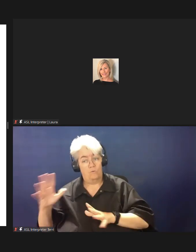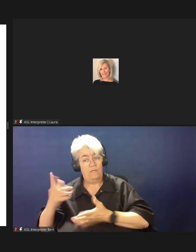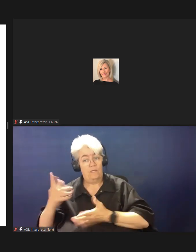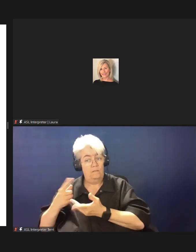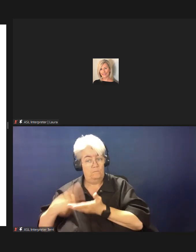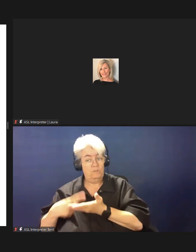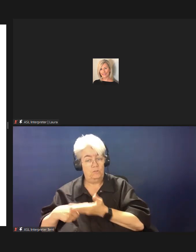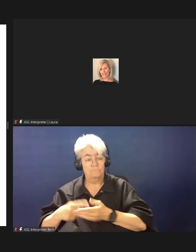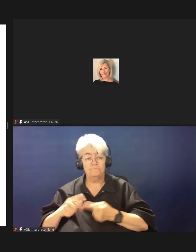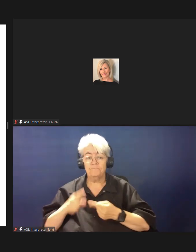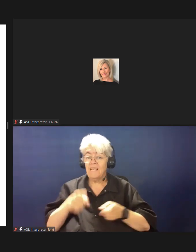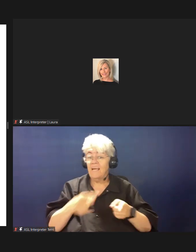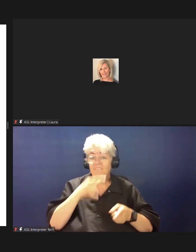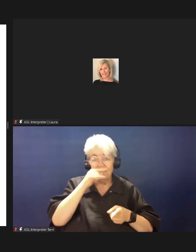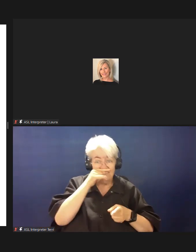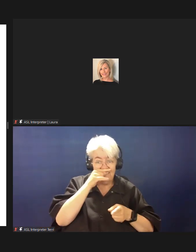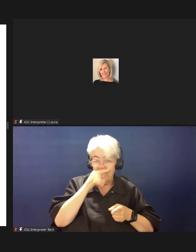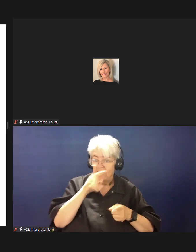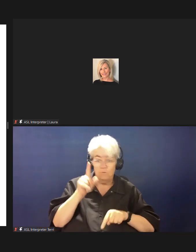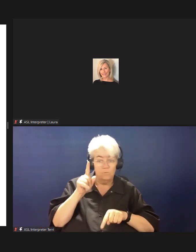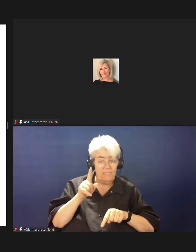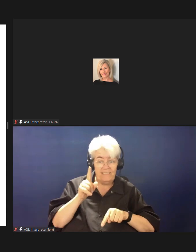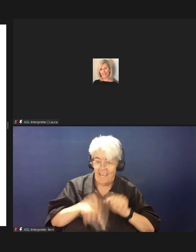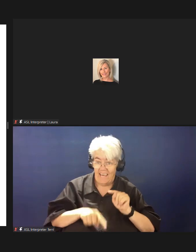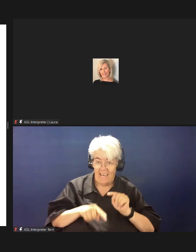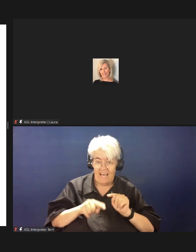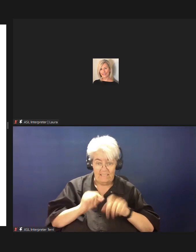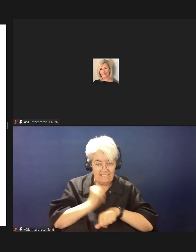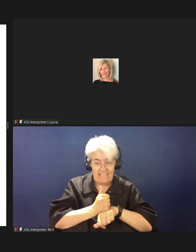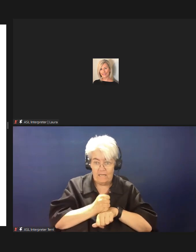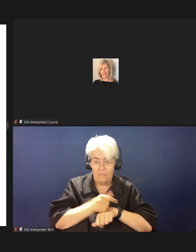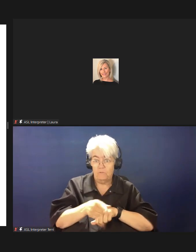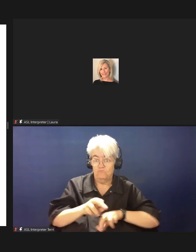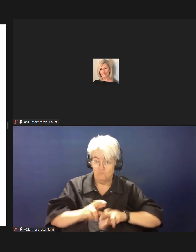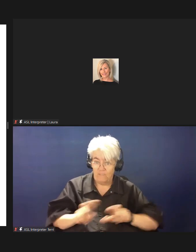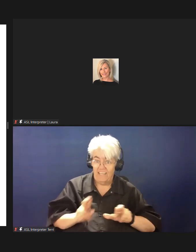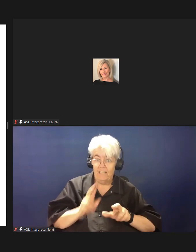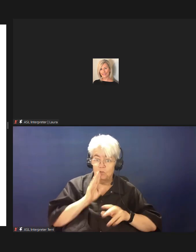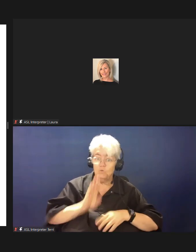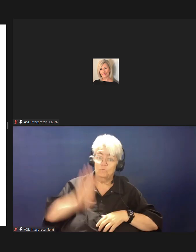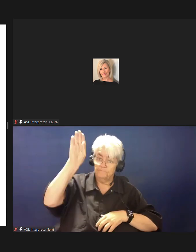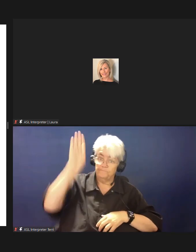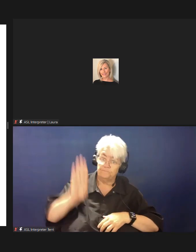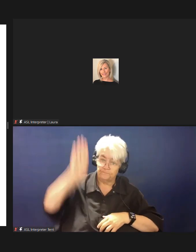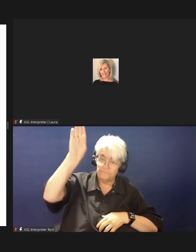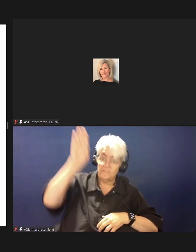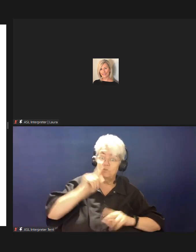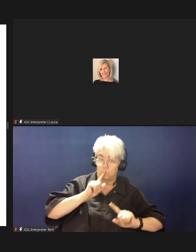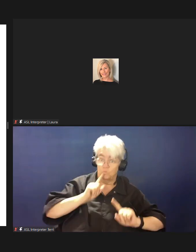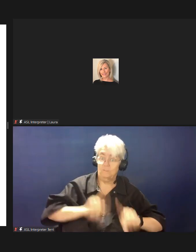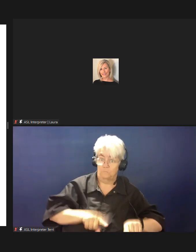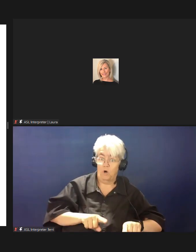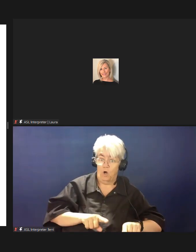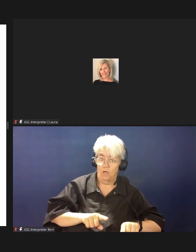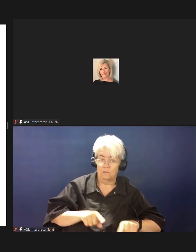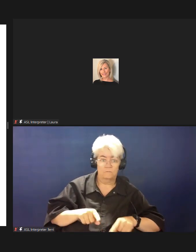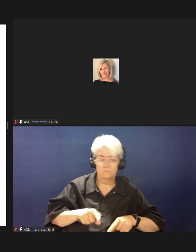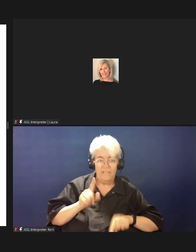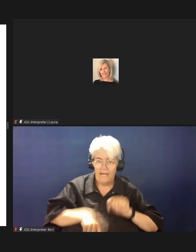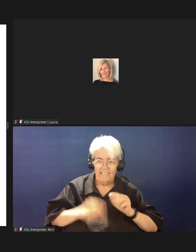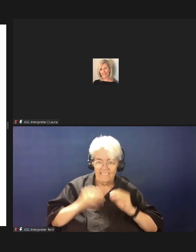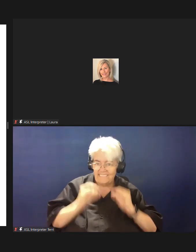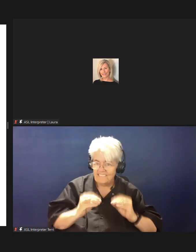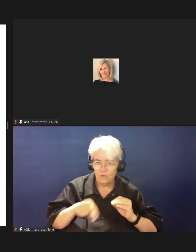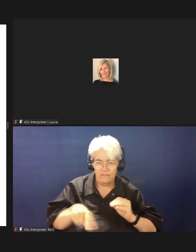the child cannot be successfully conditioned to provide that behavioral response to the presentation of